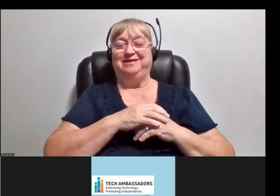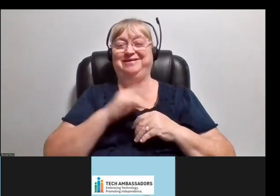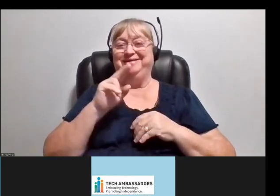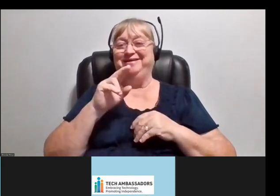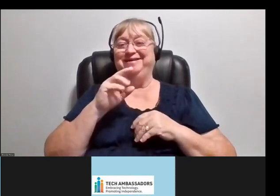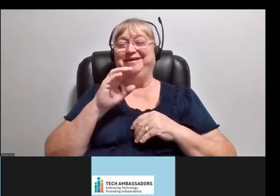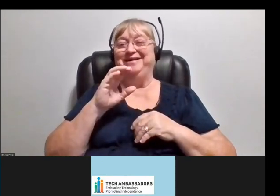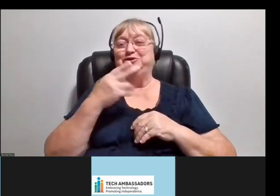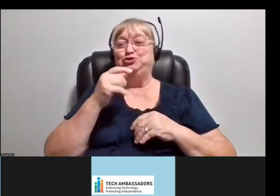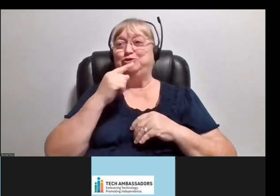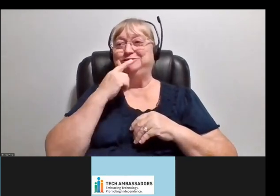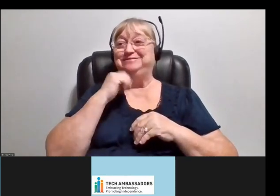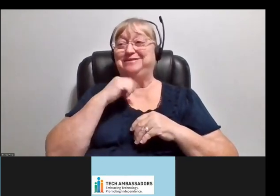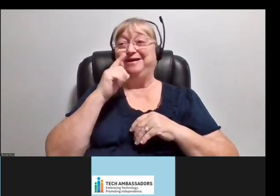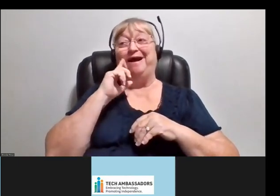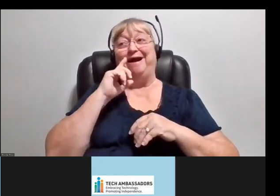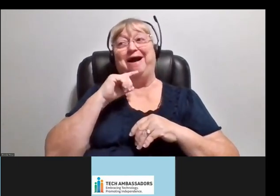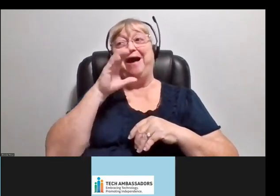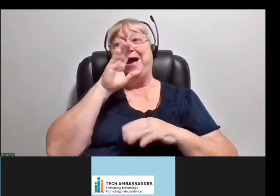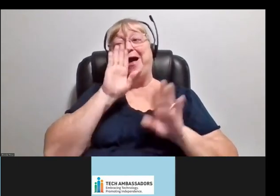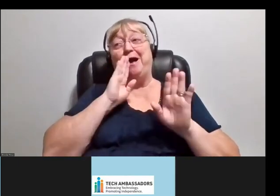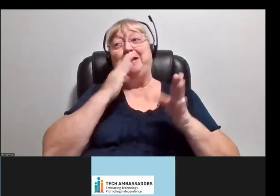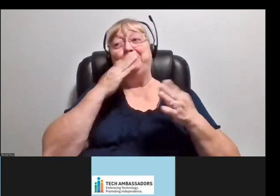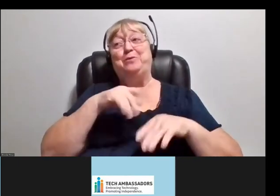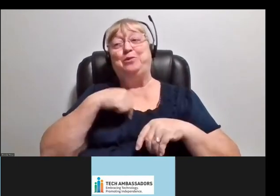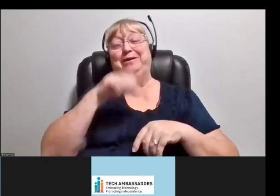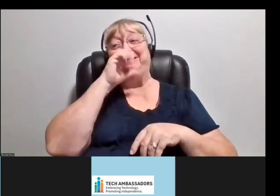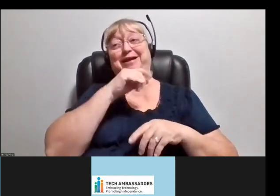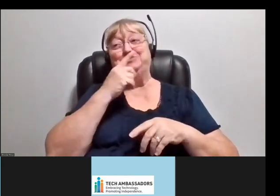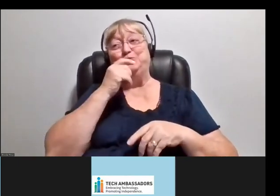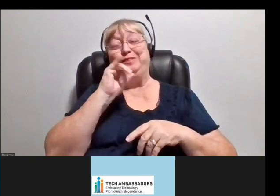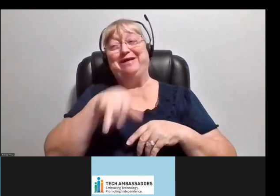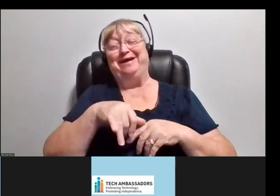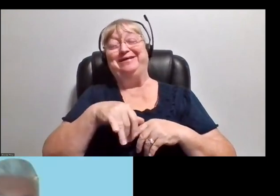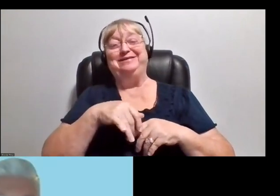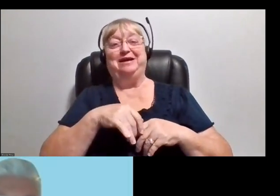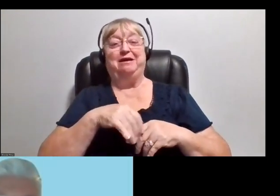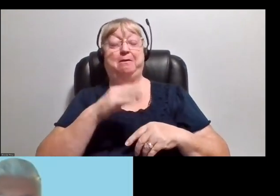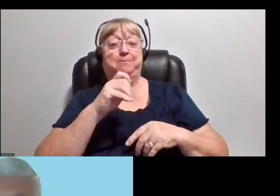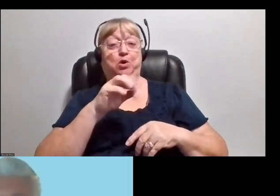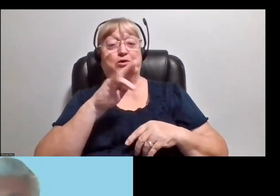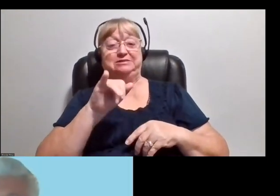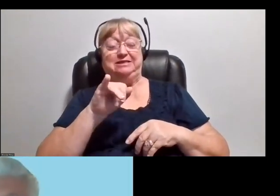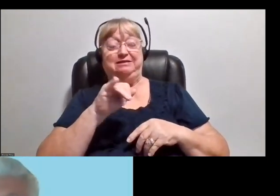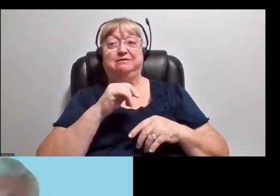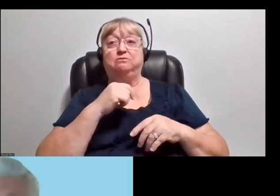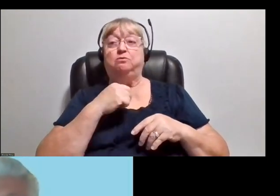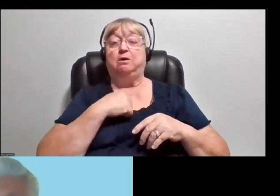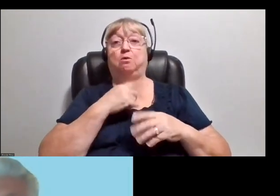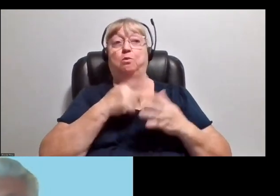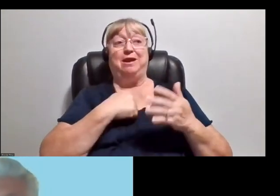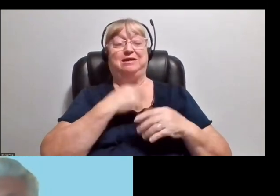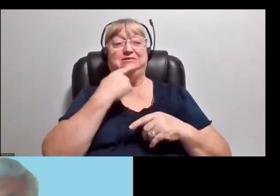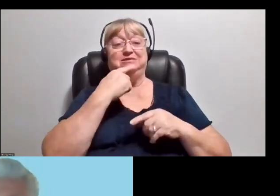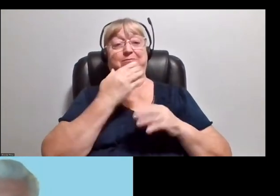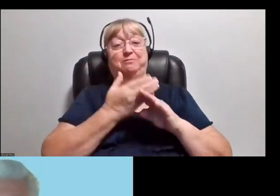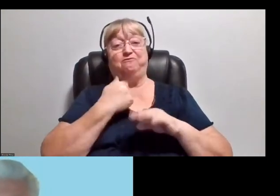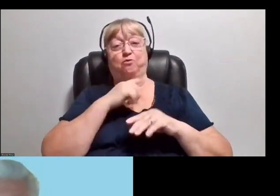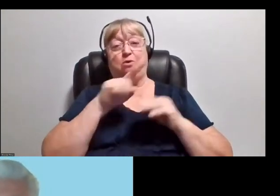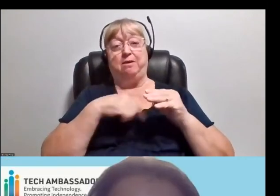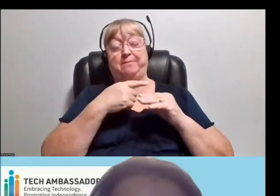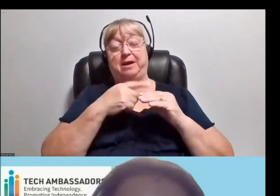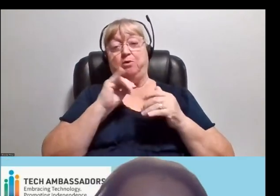that is. All right, Yeah. Marcy, what did you have to share? What I was saying before was about